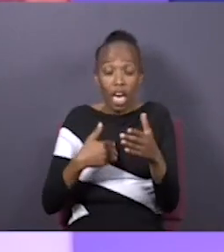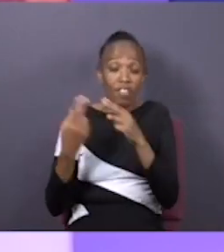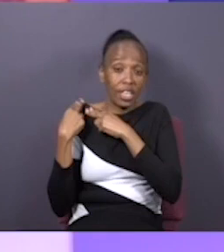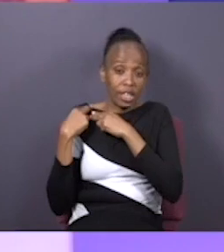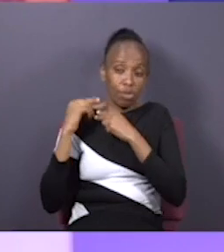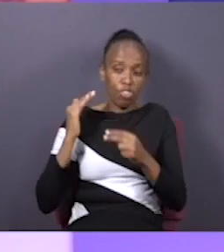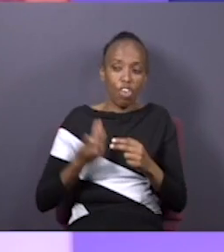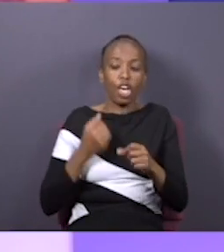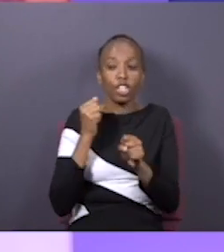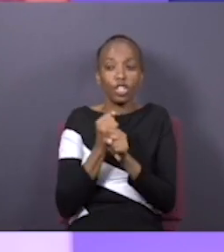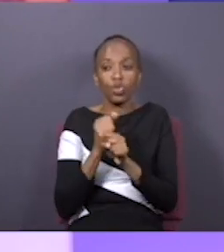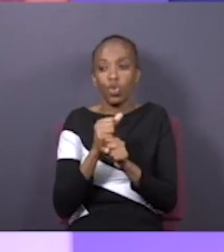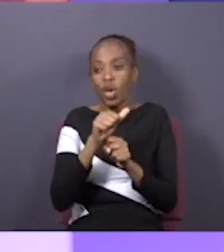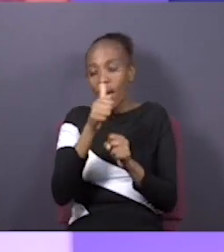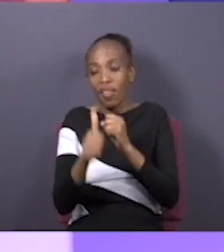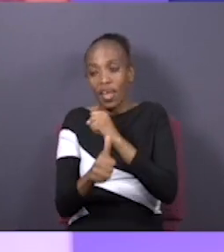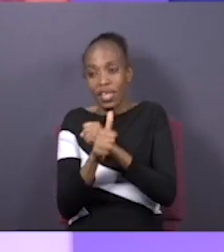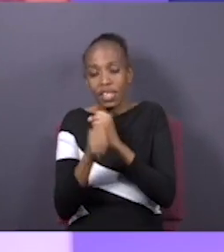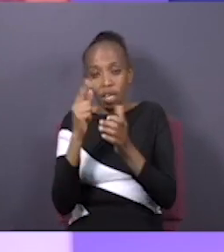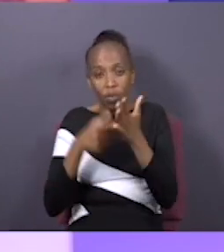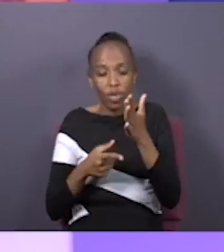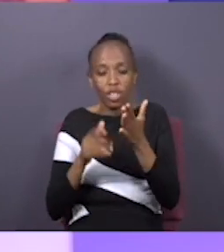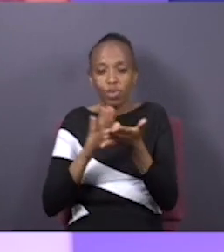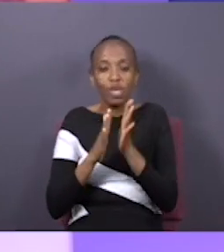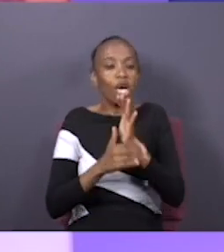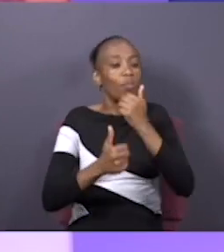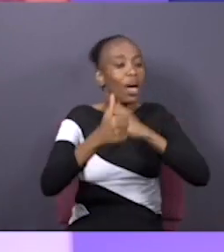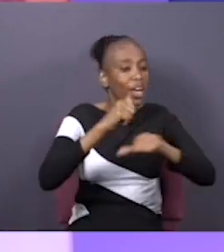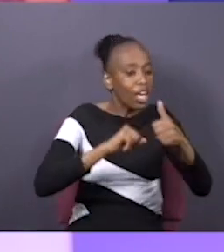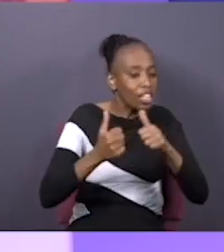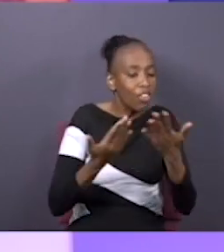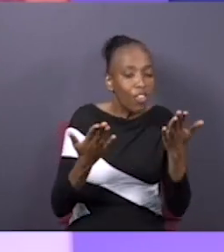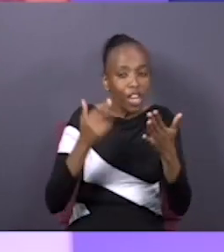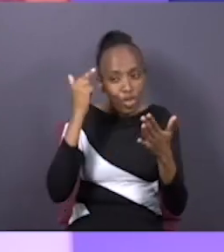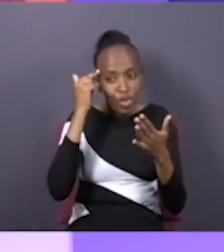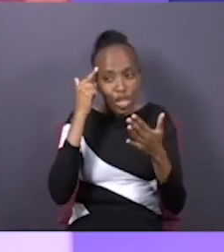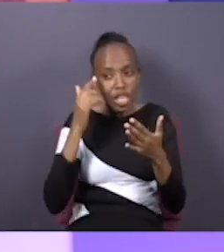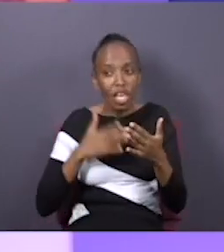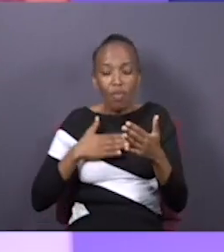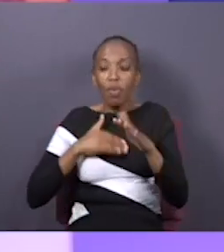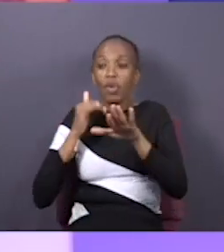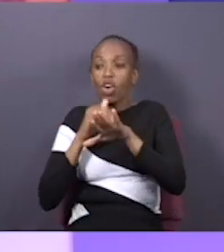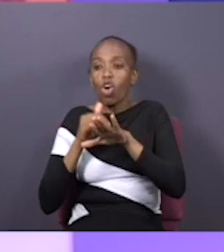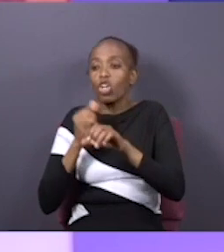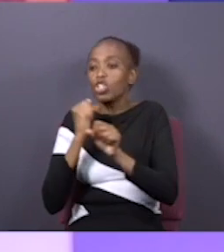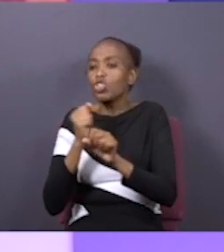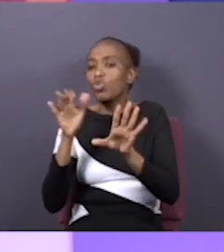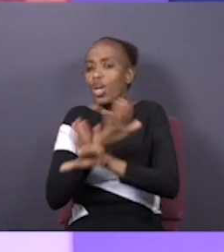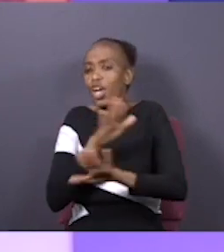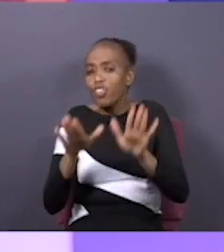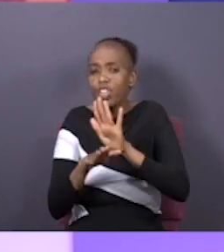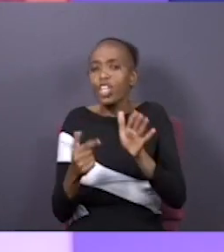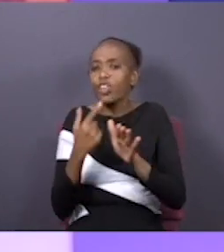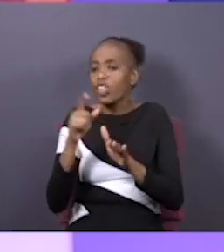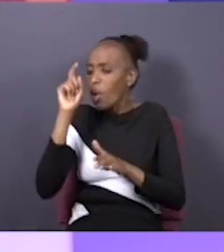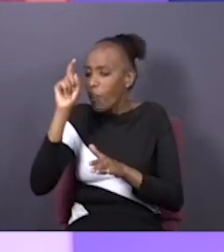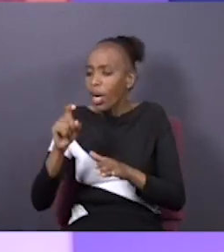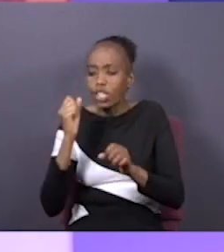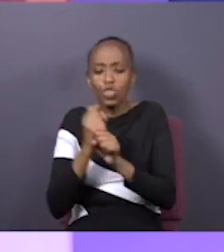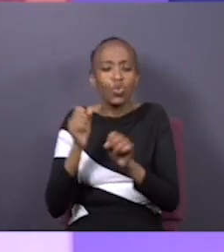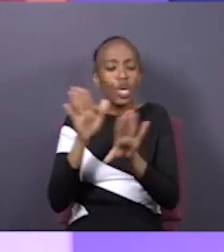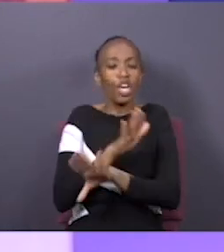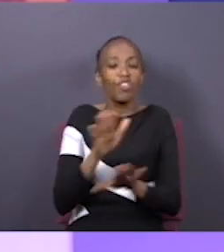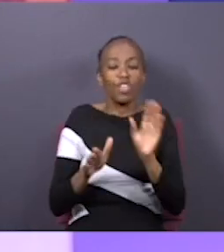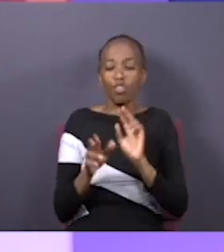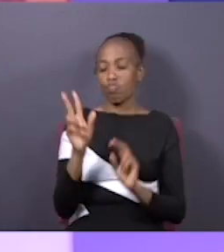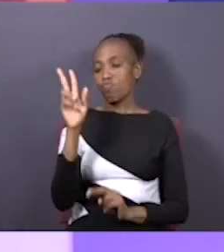us to do. The other danger is to become an activist, where you think, I am called to do everything. So you say, I must do it